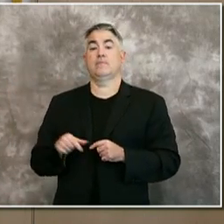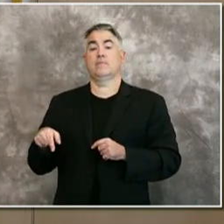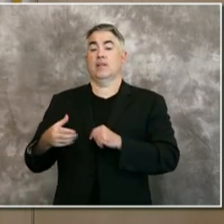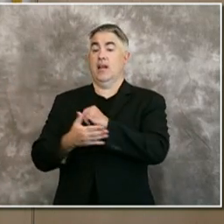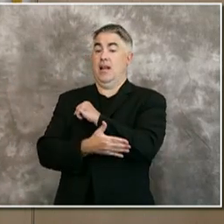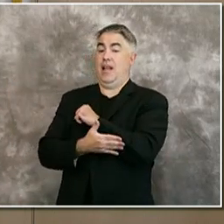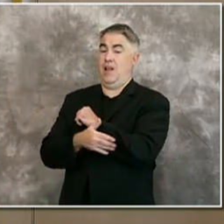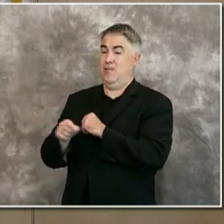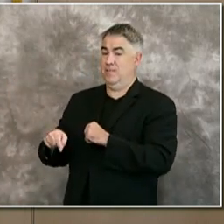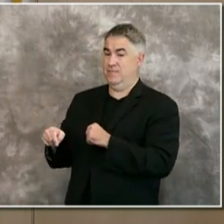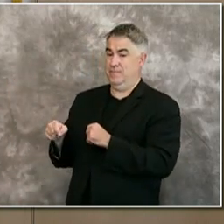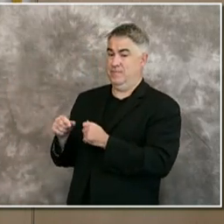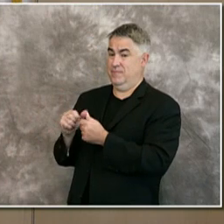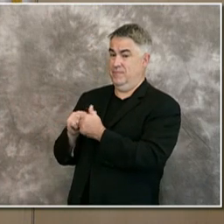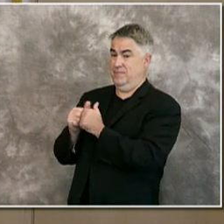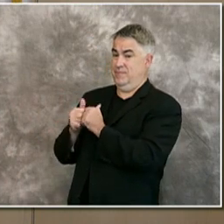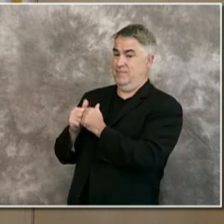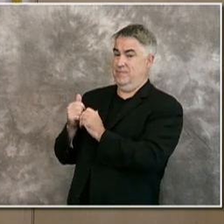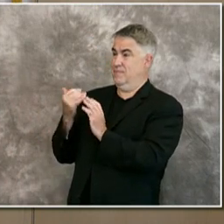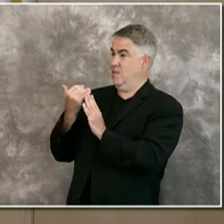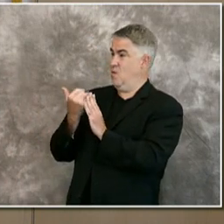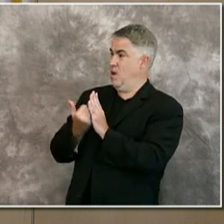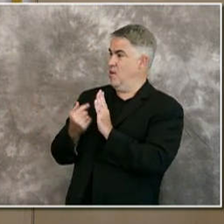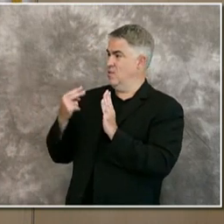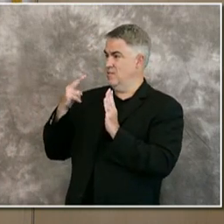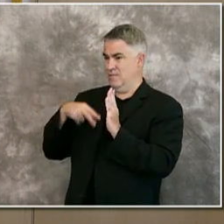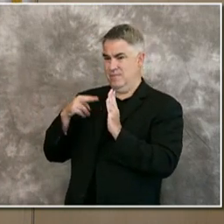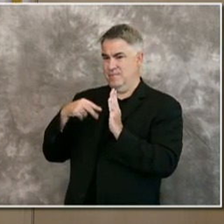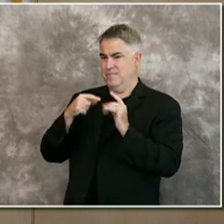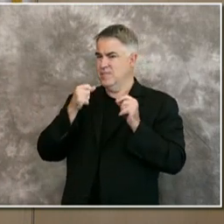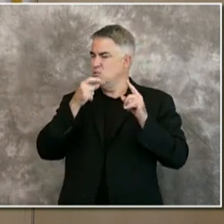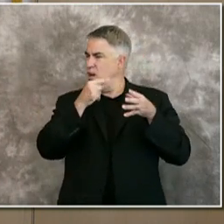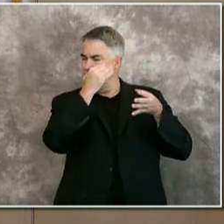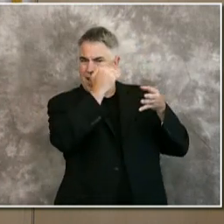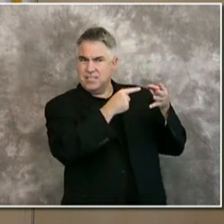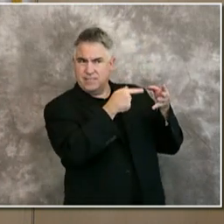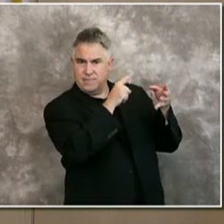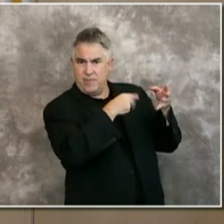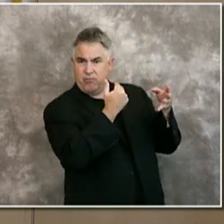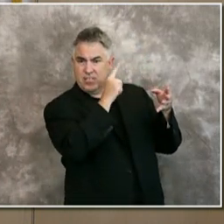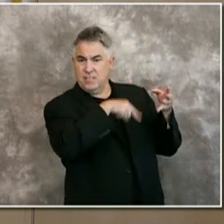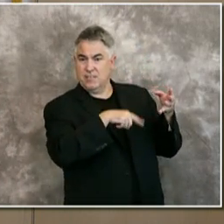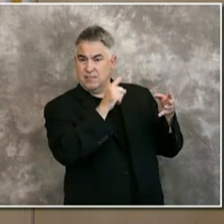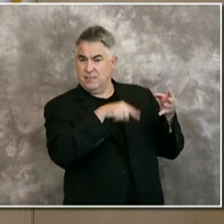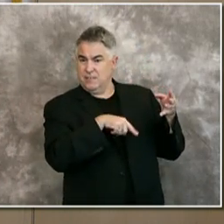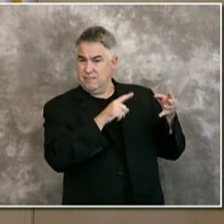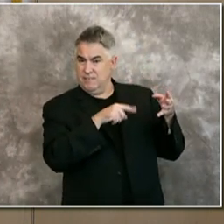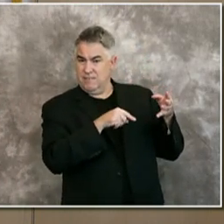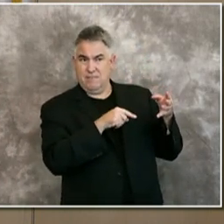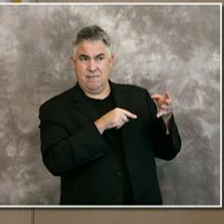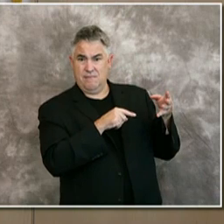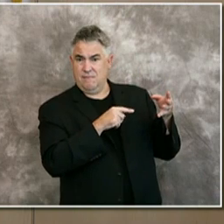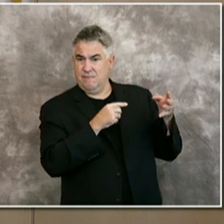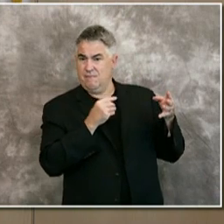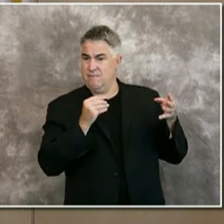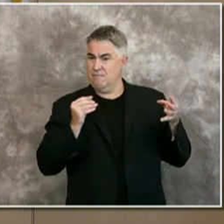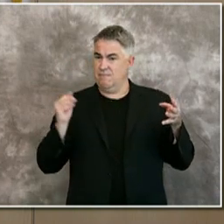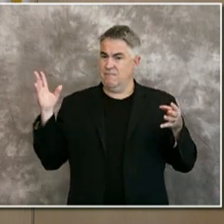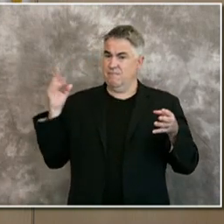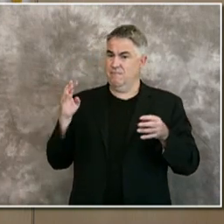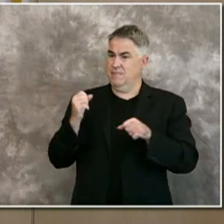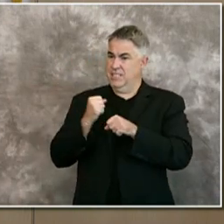the weekend? If not, will staff be able to provide upon request the updated figures for each of the 13 triggers on Saturdays